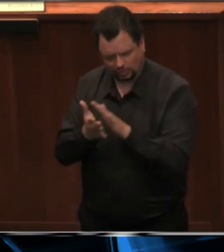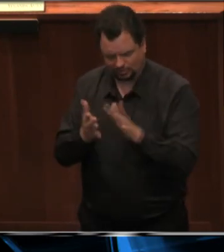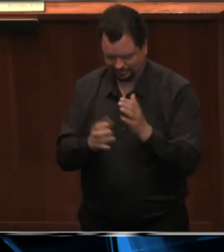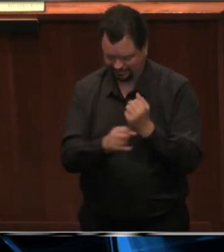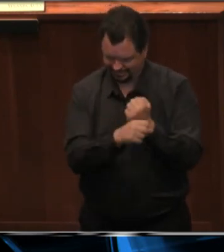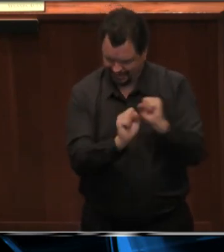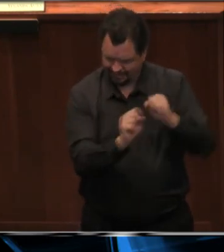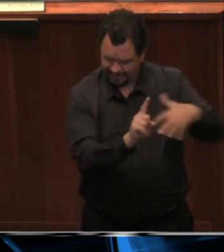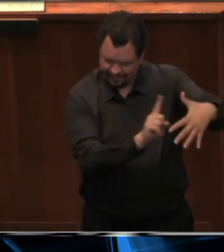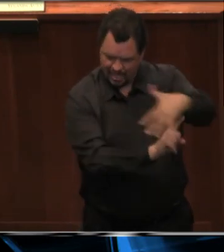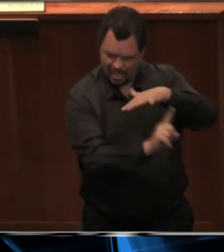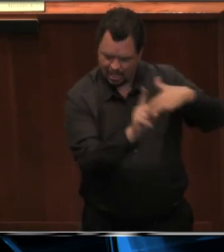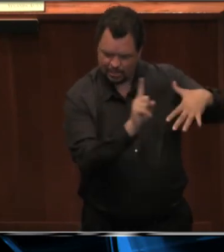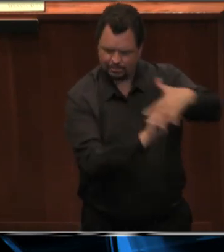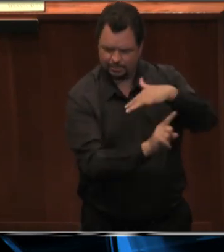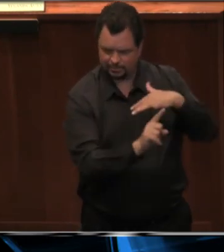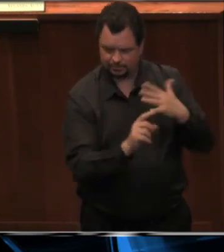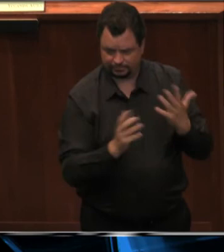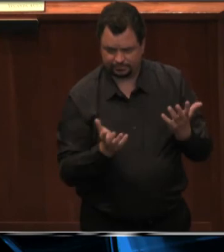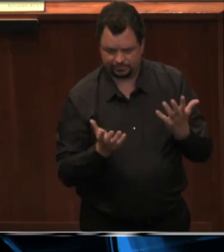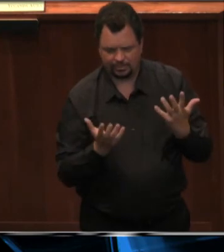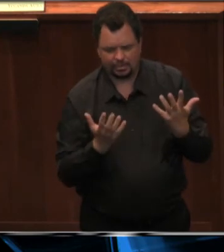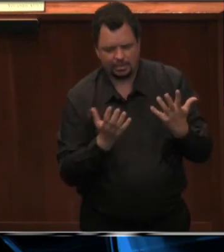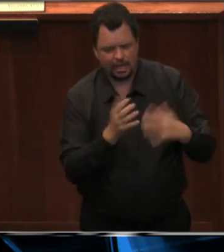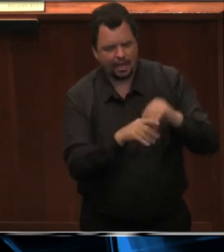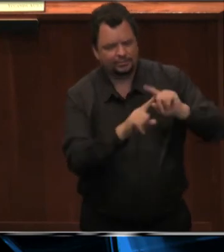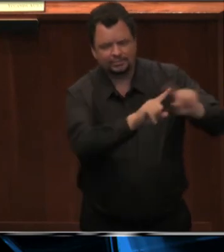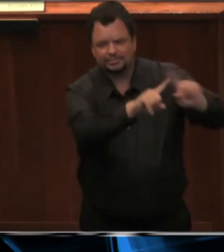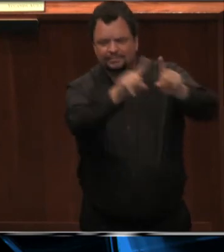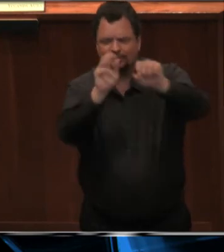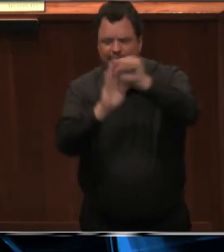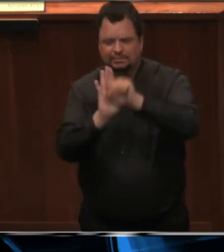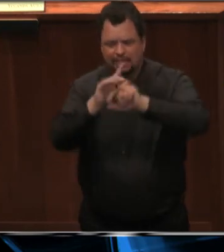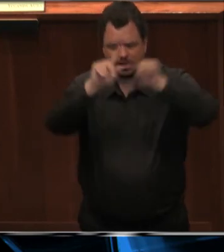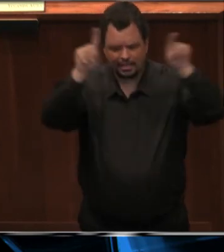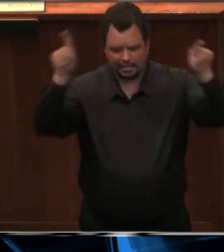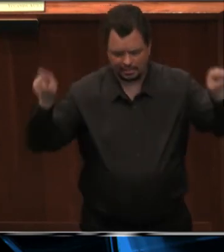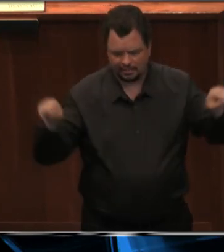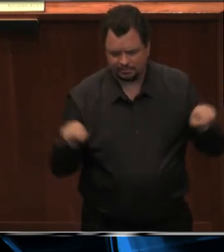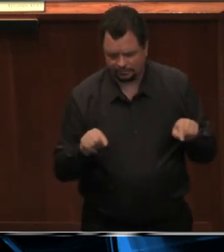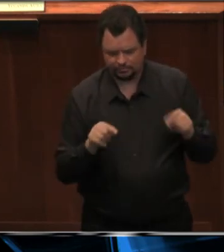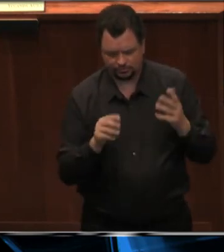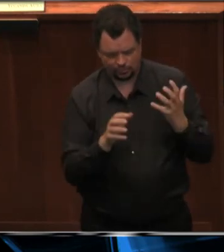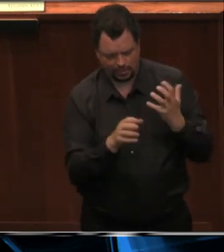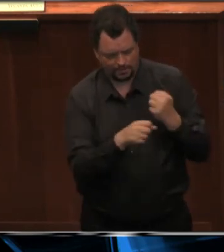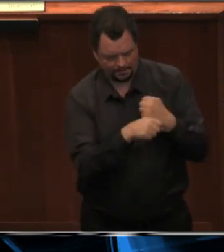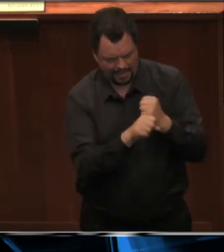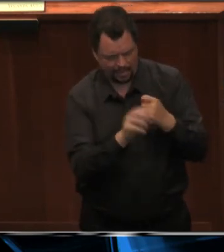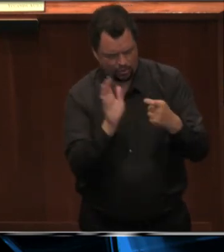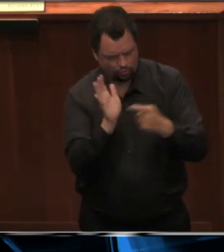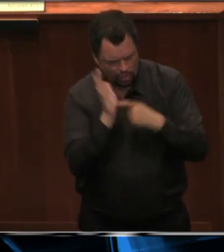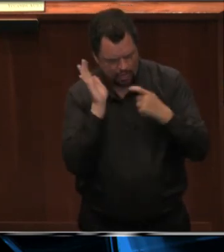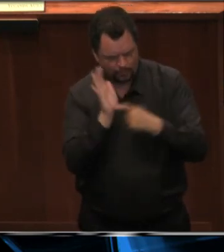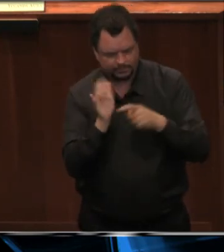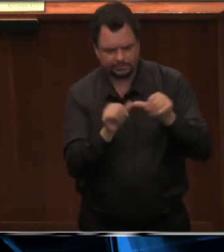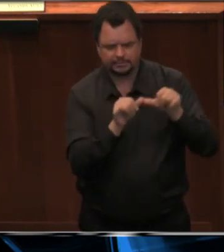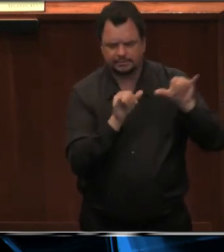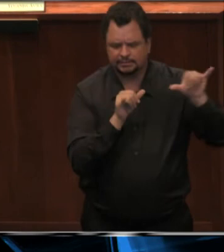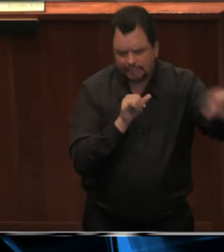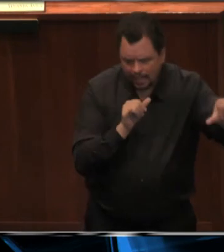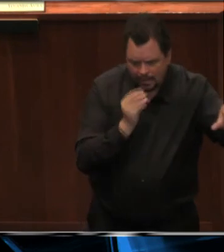county. Out-of-state districts have made this call, and of course DPS had recently shown fortitude in leading the way for